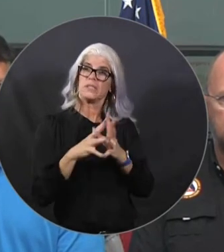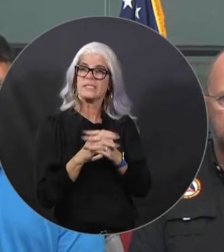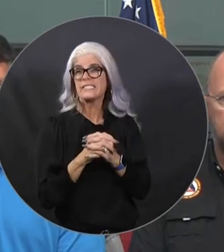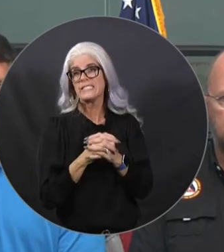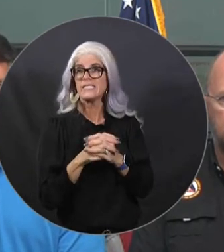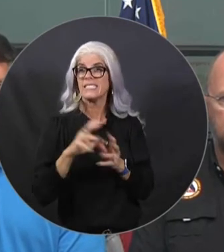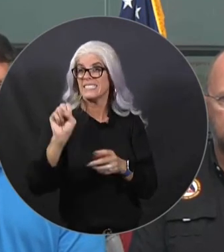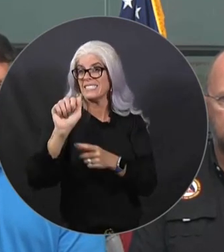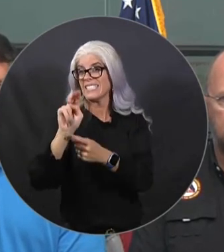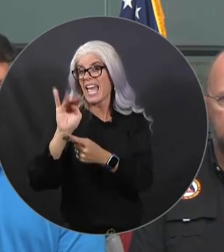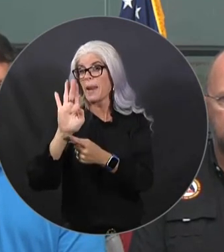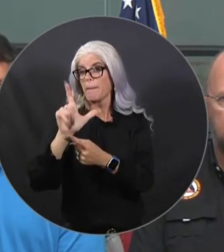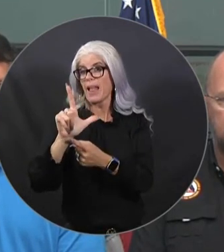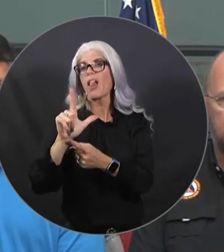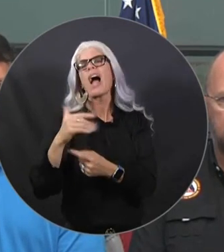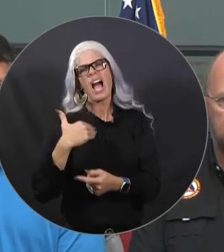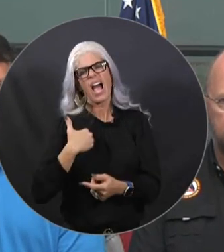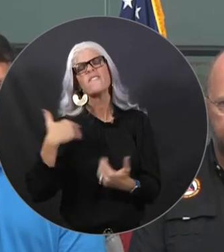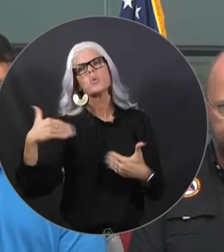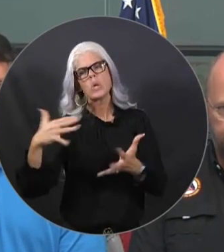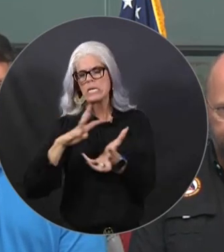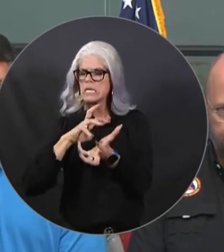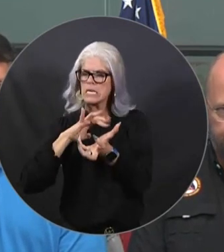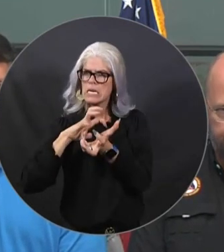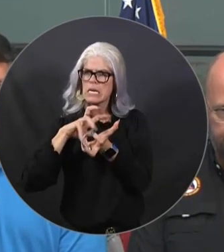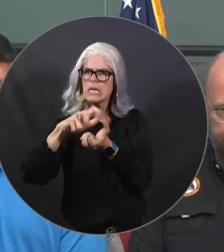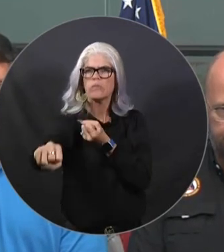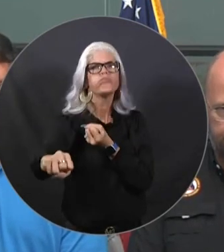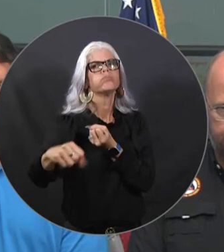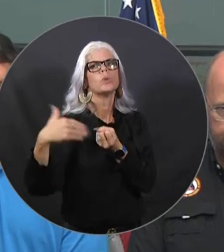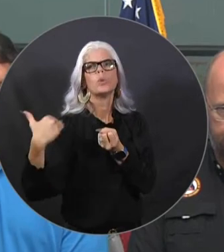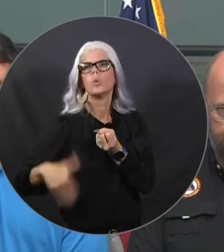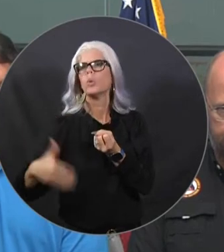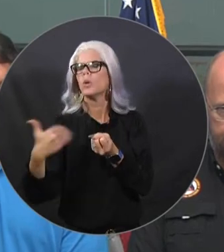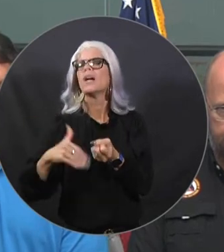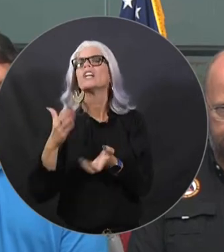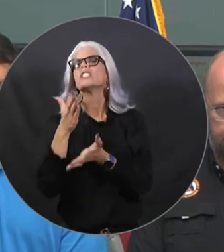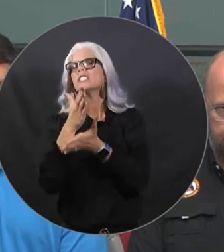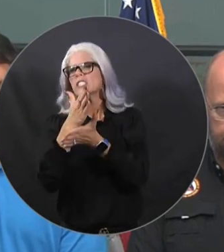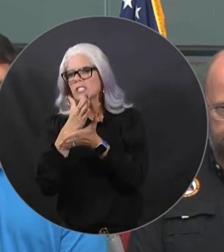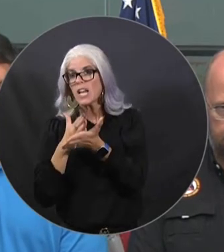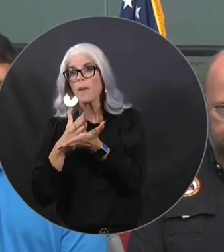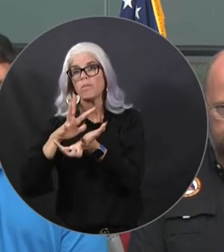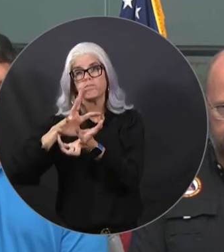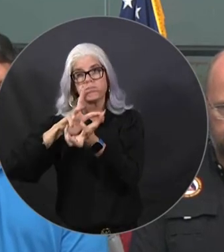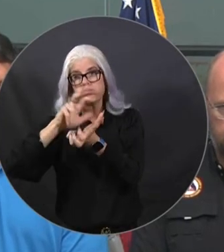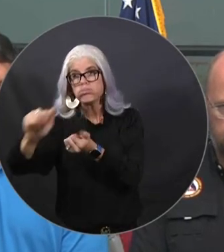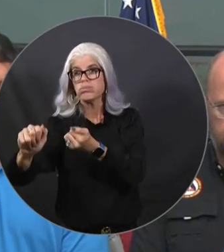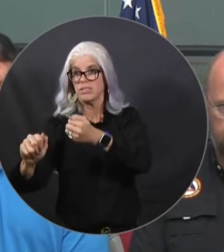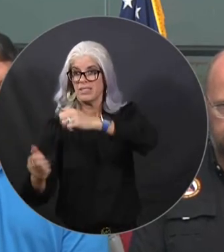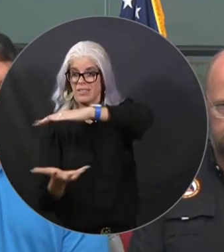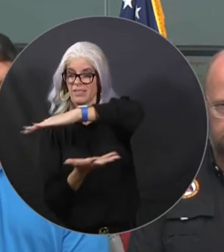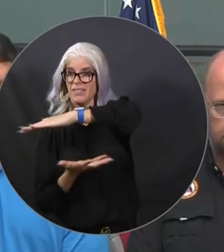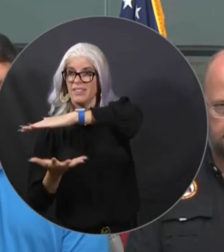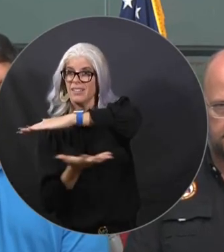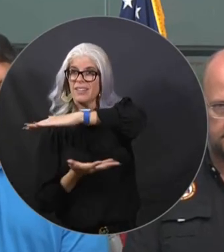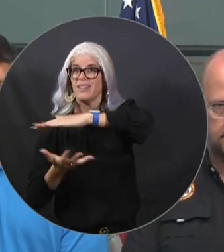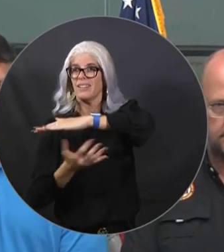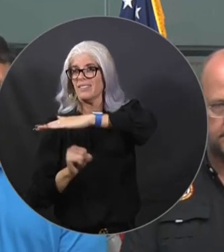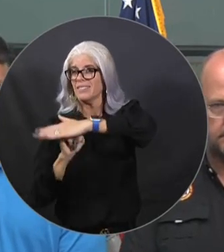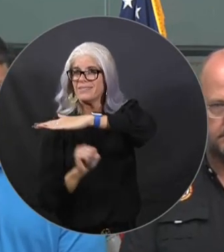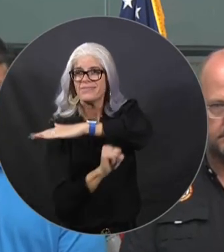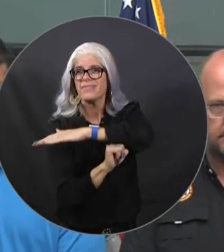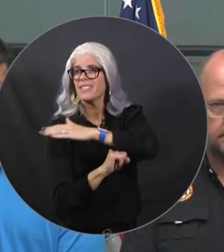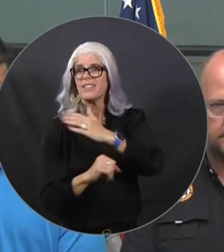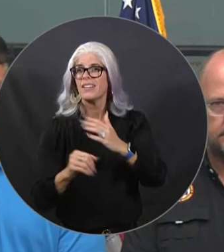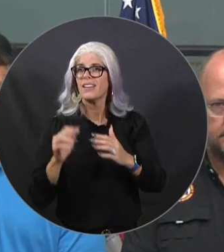serious destruction and a lot of destruction on some of the underlying infrastructure, which is obviously important. I mean, they used to not have a bridge there. It